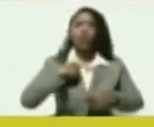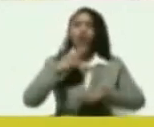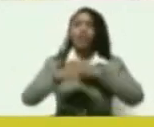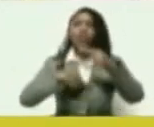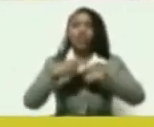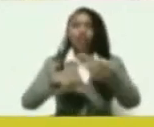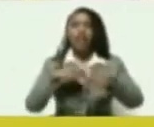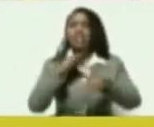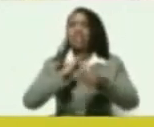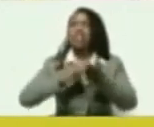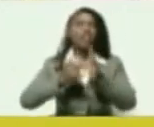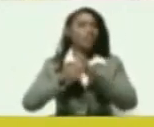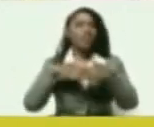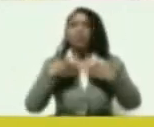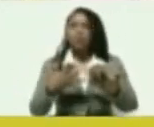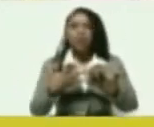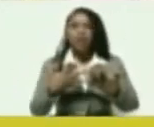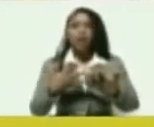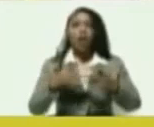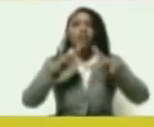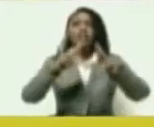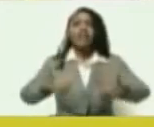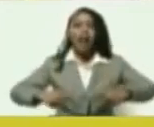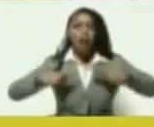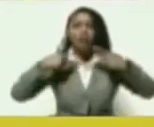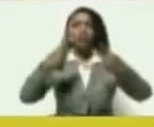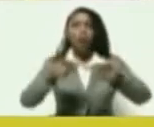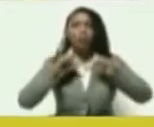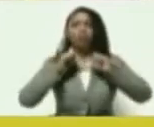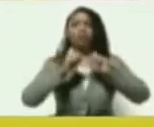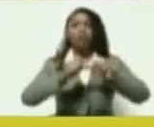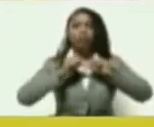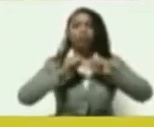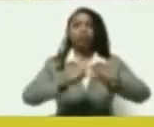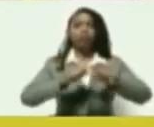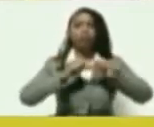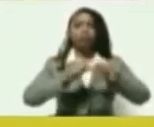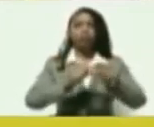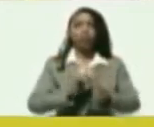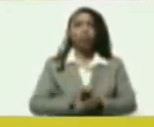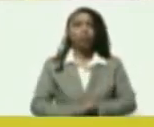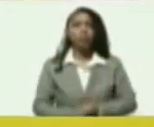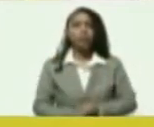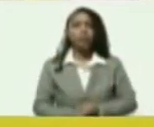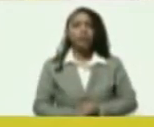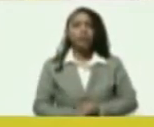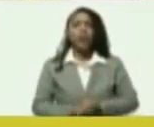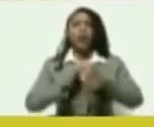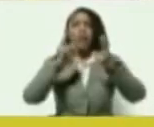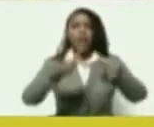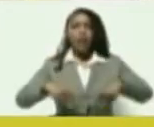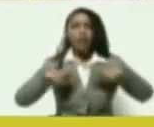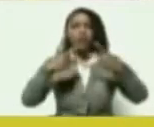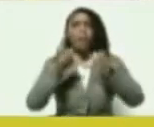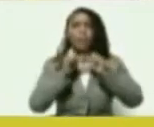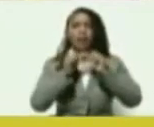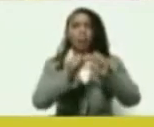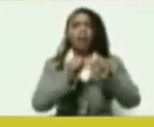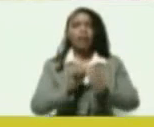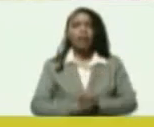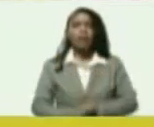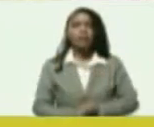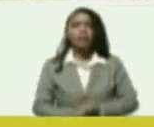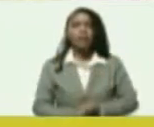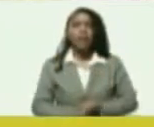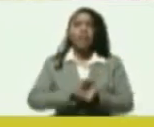of everything. When I say revolutionize, it's a permanent renovation, a